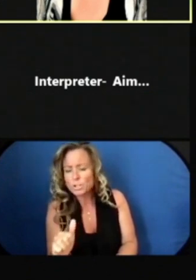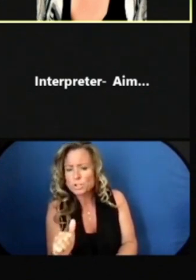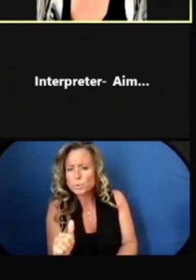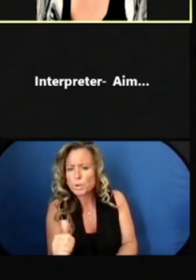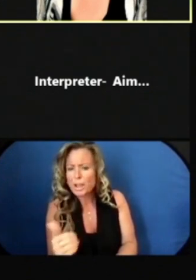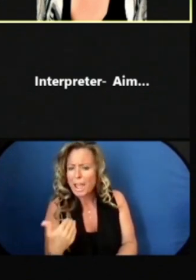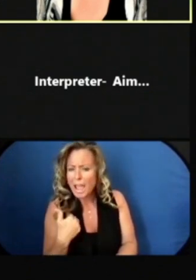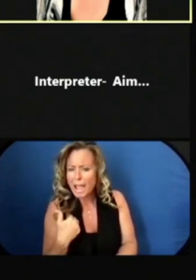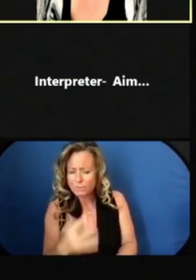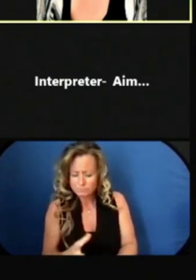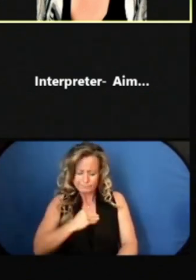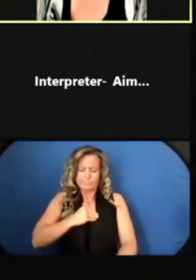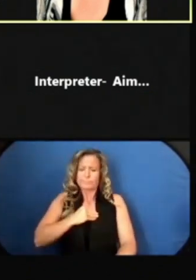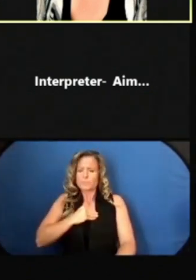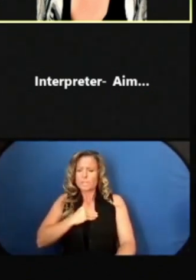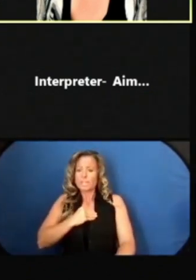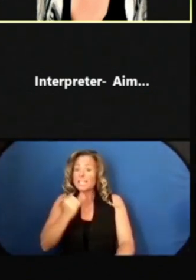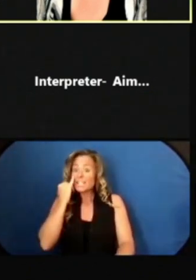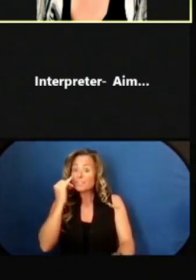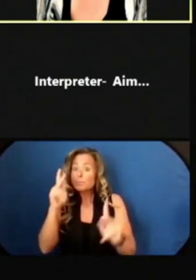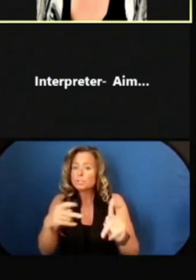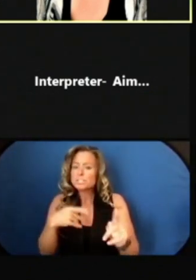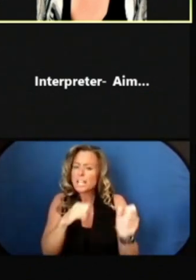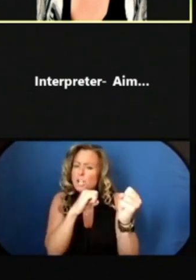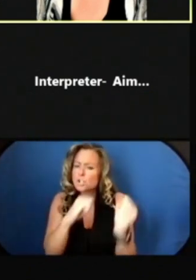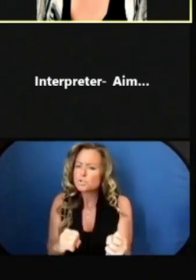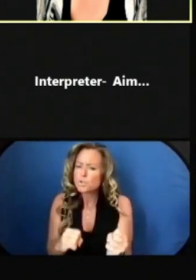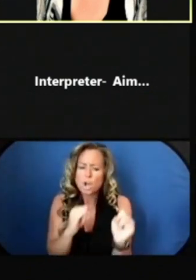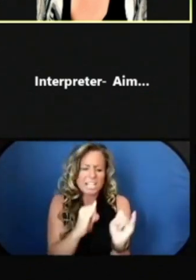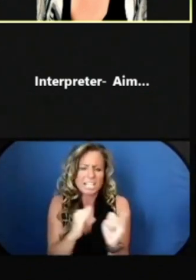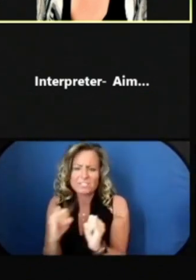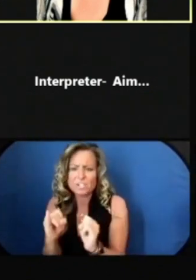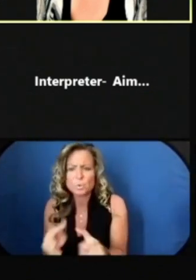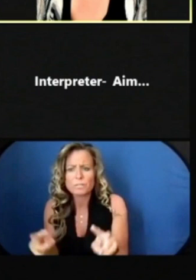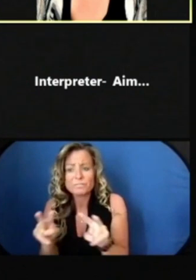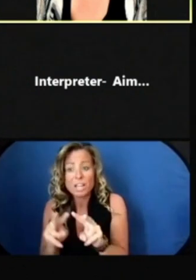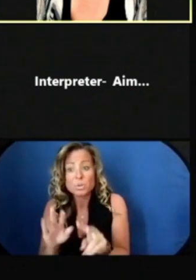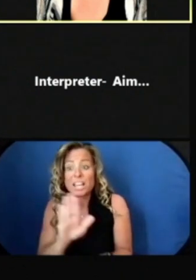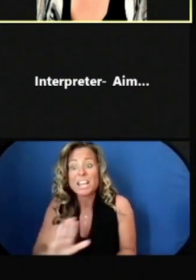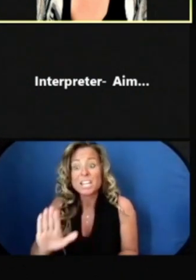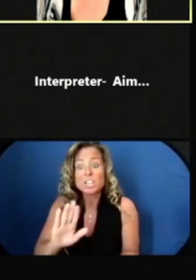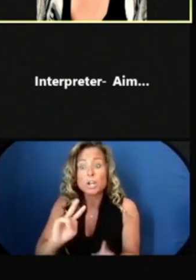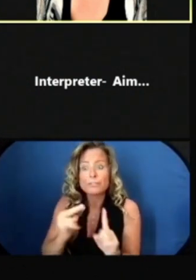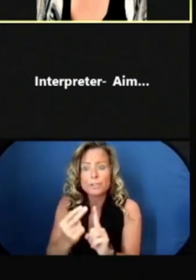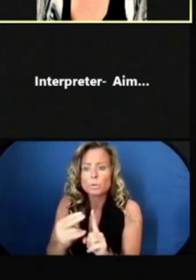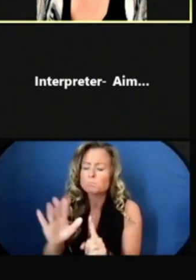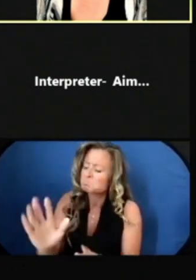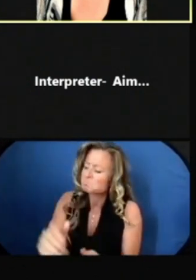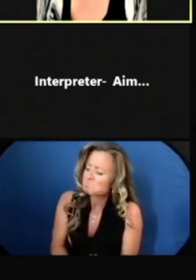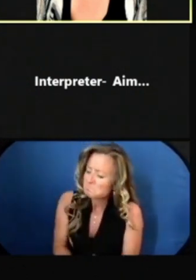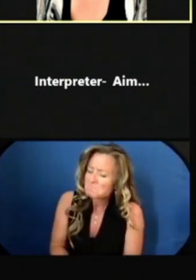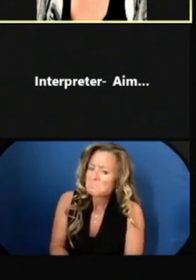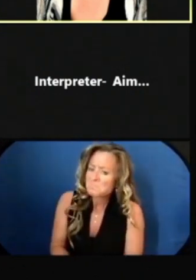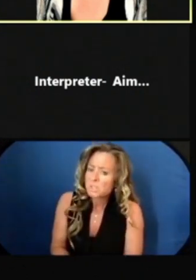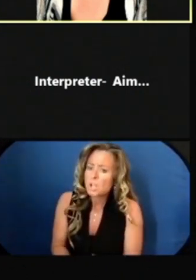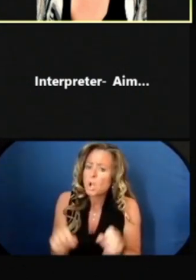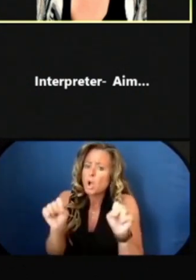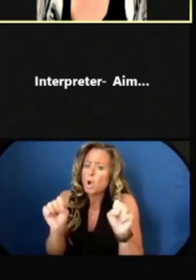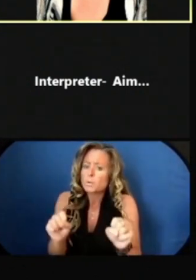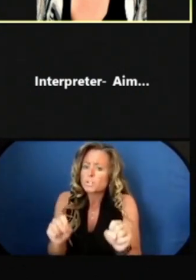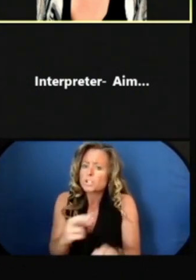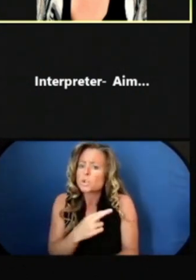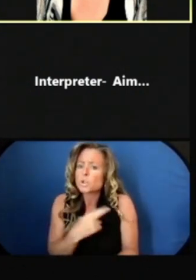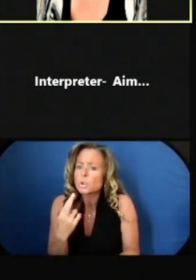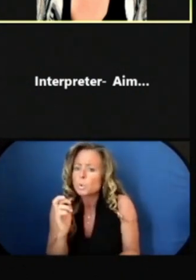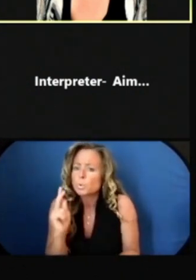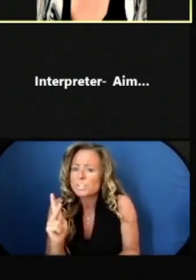someone who has, say, strong individualist values. In their mind, they may find the potential risks to